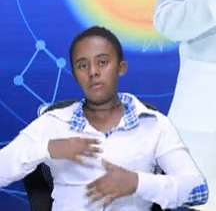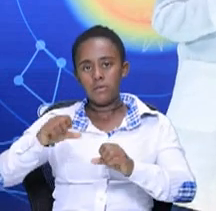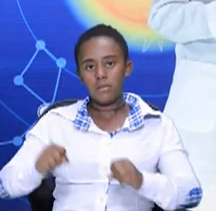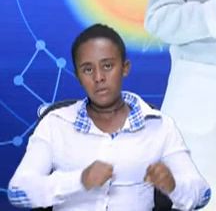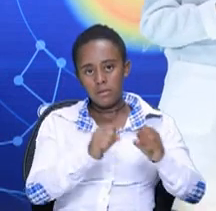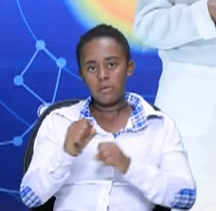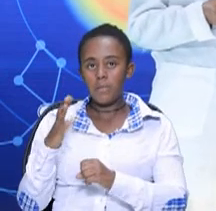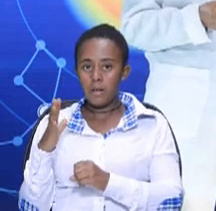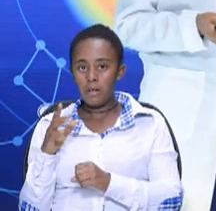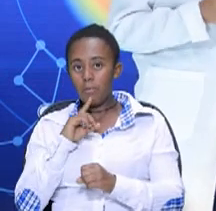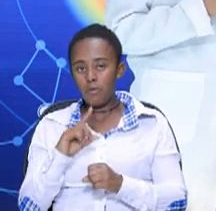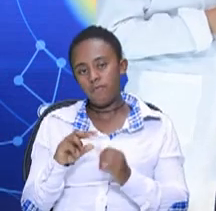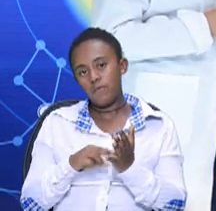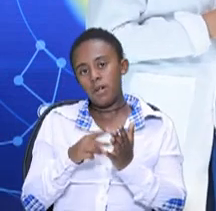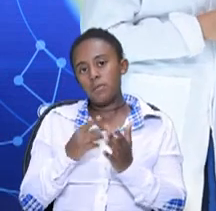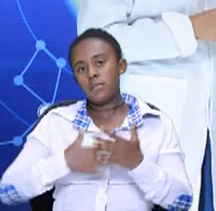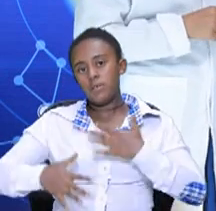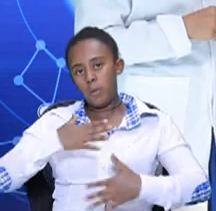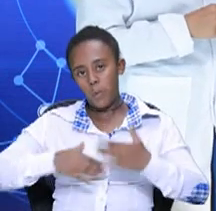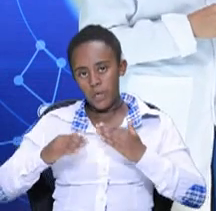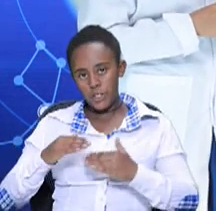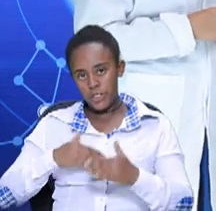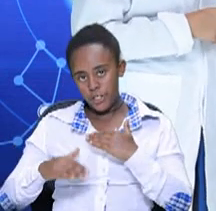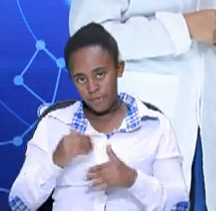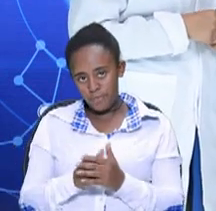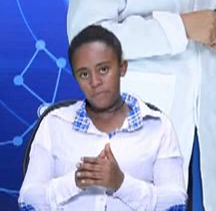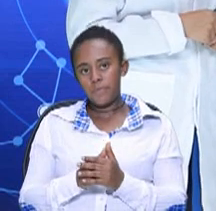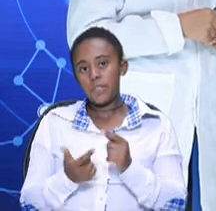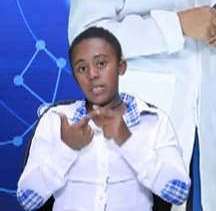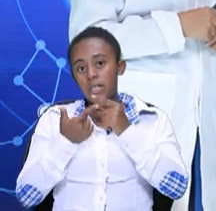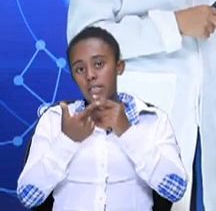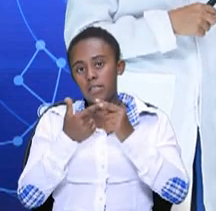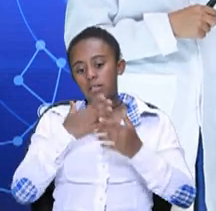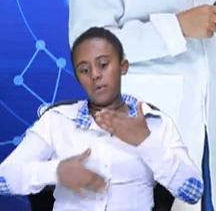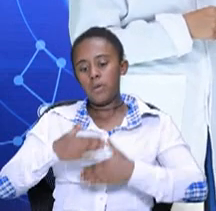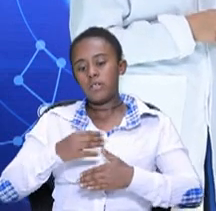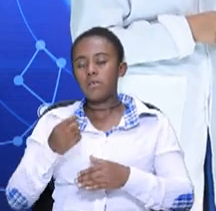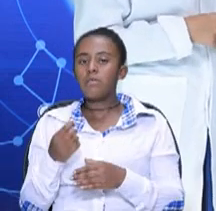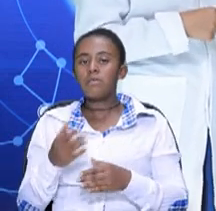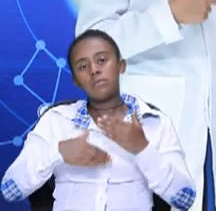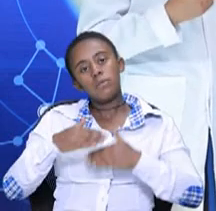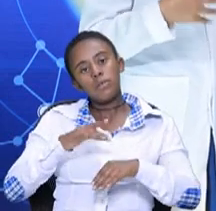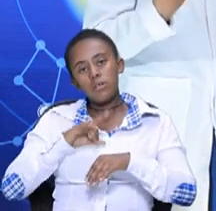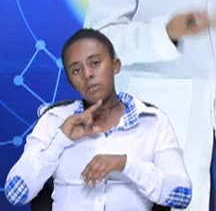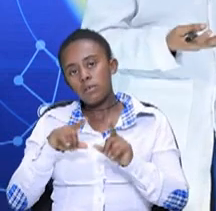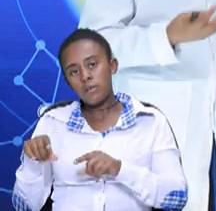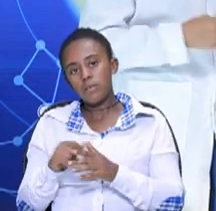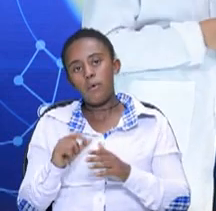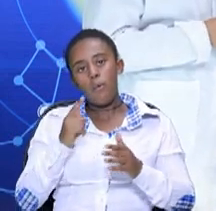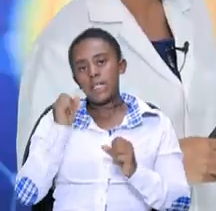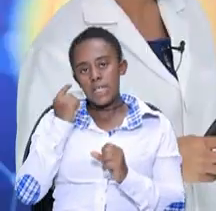is a type of double circulation. Secondly, in this circulation of blood, or in this road, what we